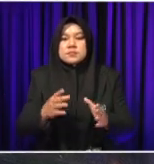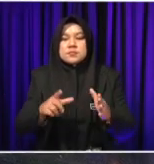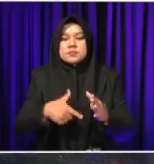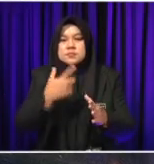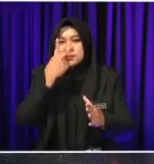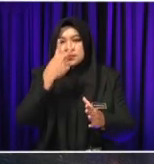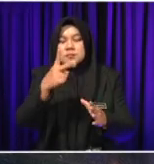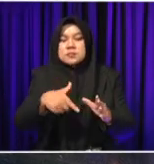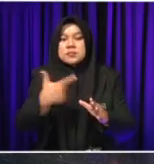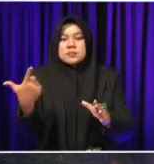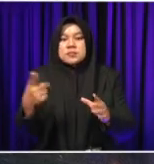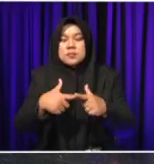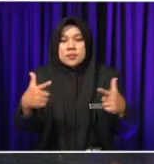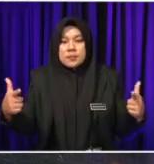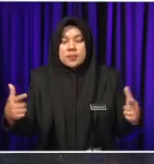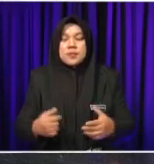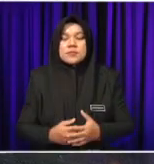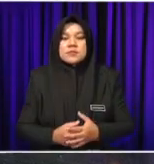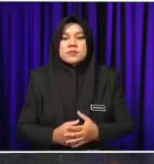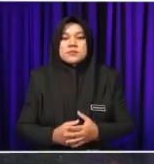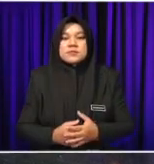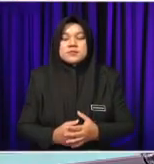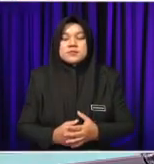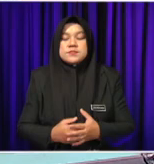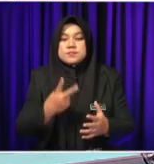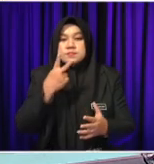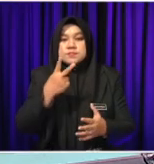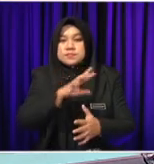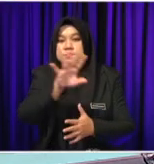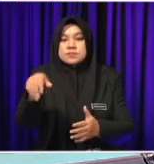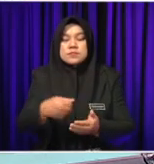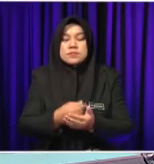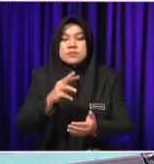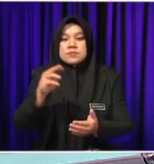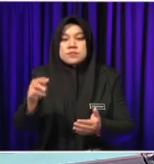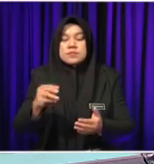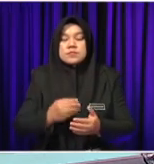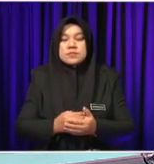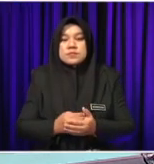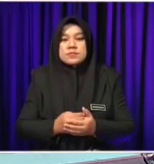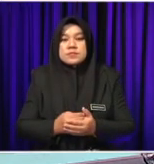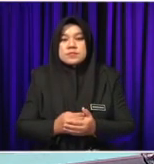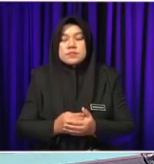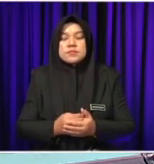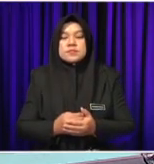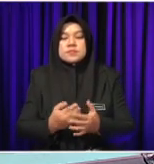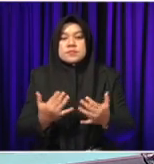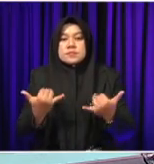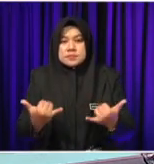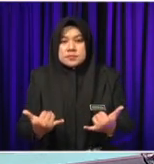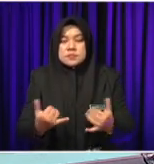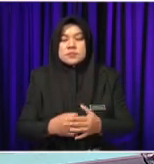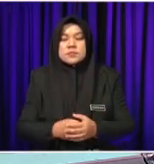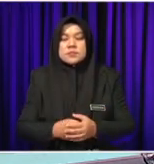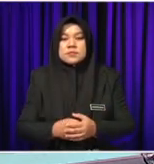more of the language itself. So, girls and boys, viewers out there, now what's next? Now, having said that, we are going to apply